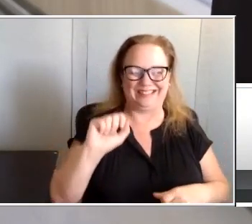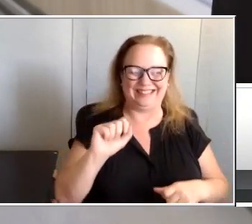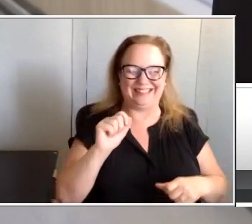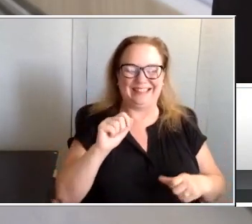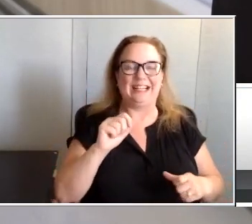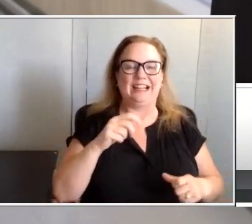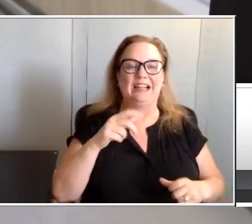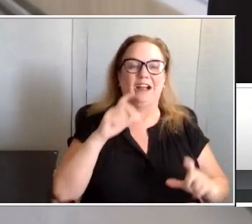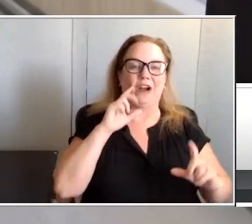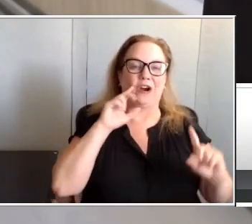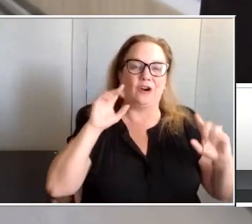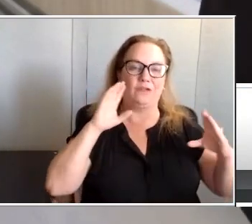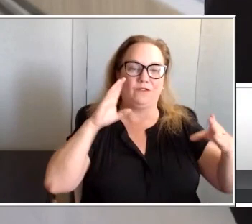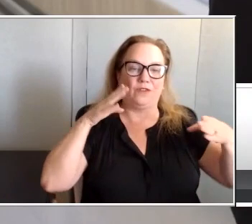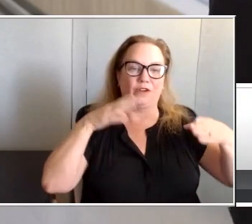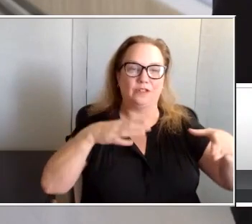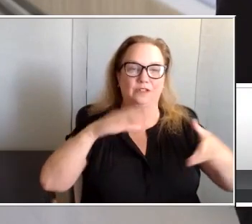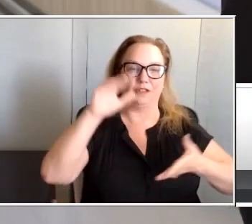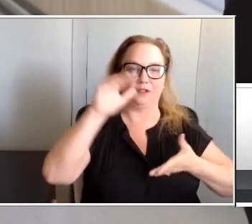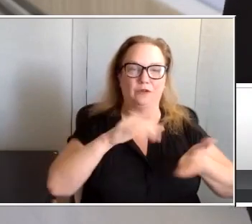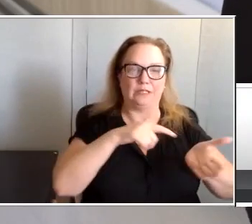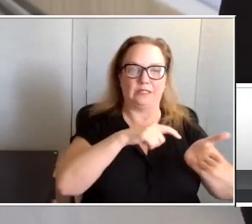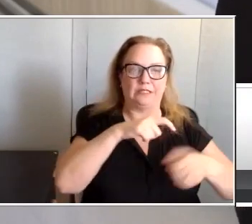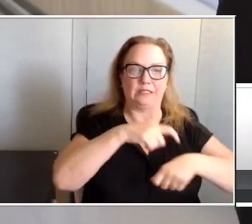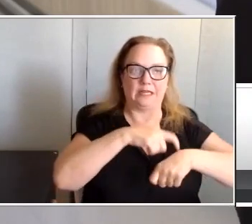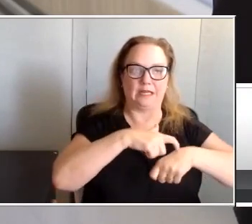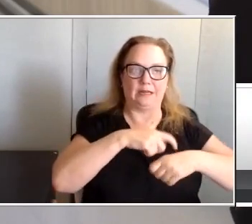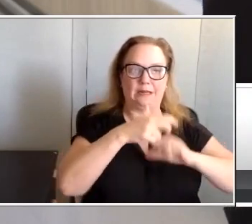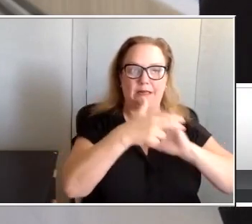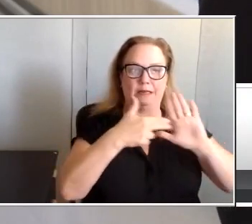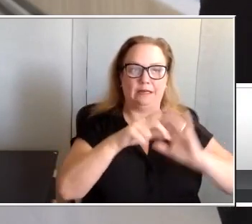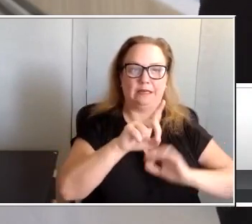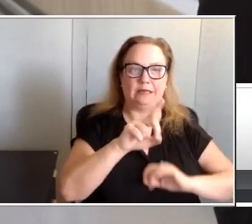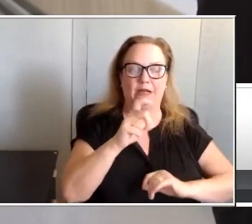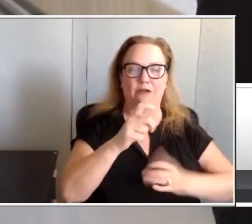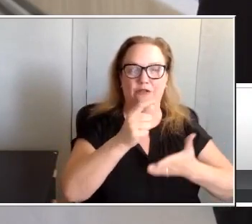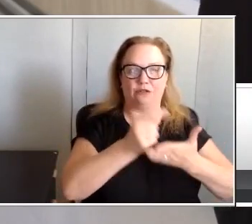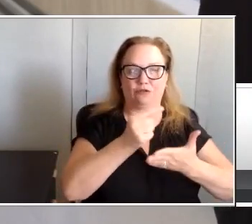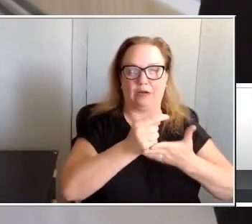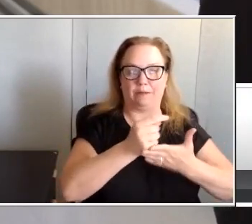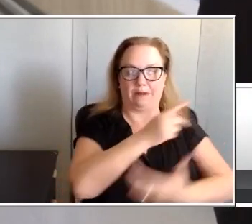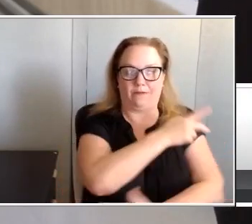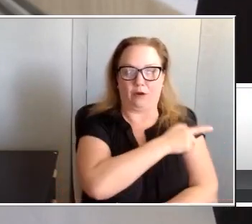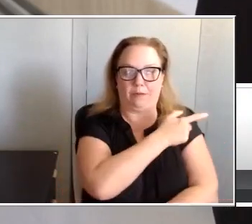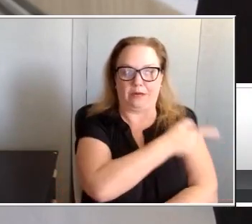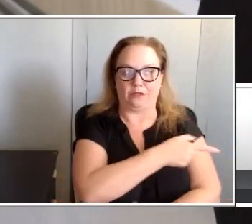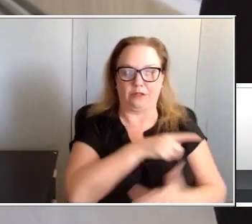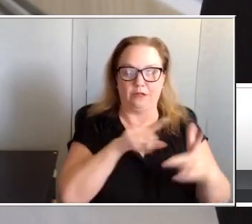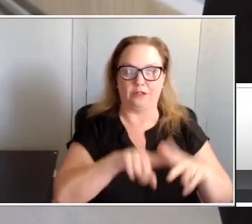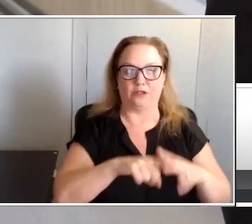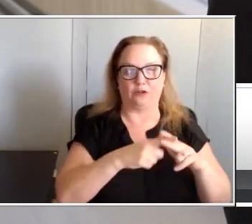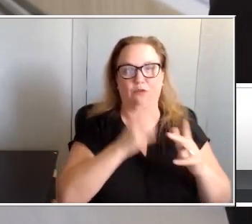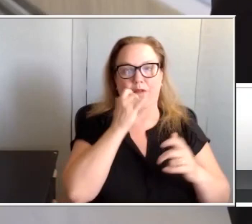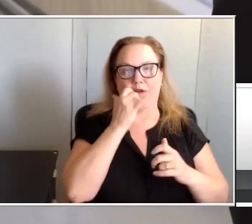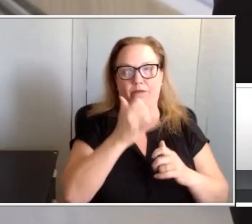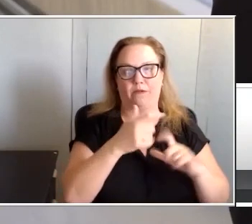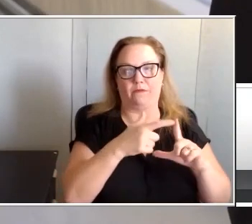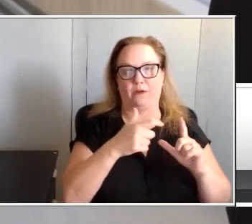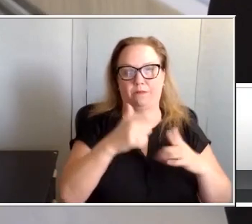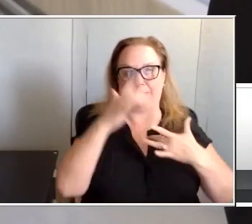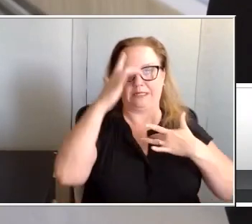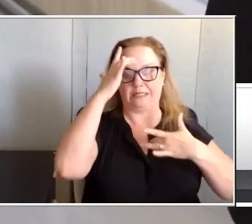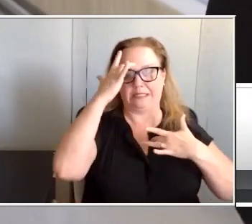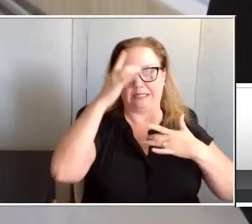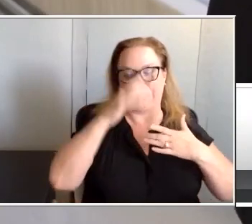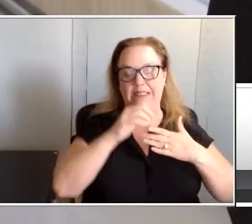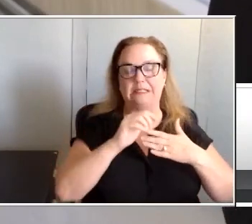to decrease the time from diagnosis to treatment for patients. And that all starts with our first phone call from a disease-specific navigator